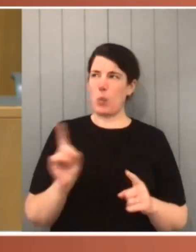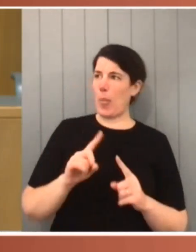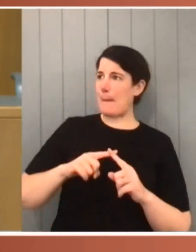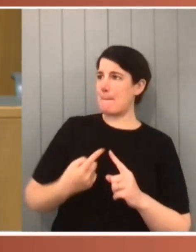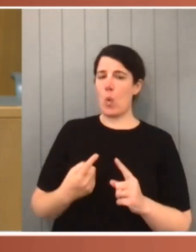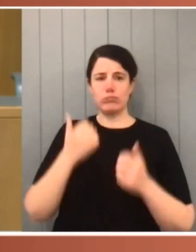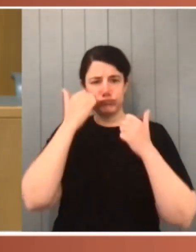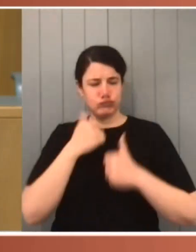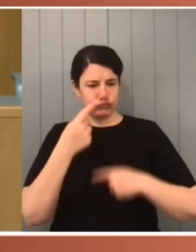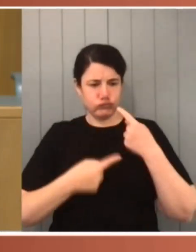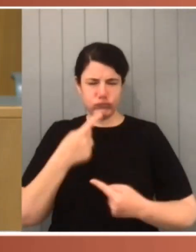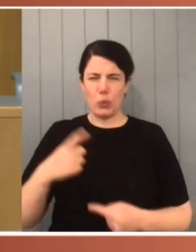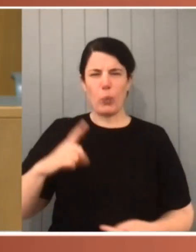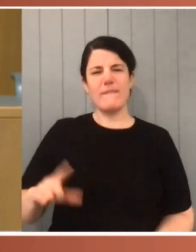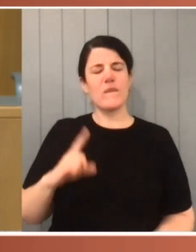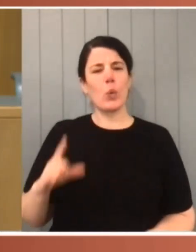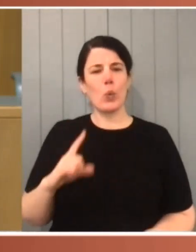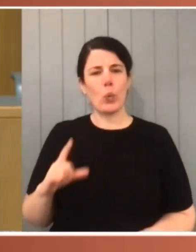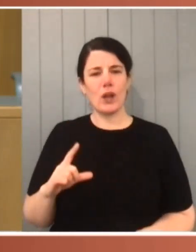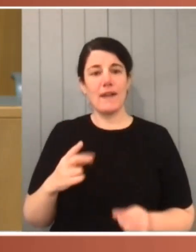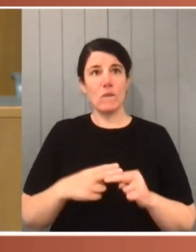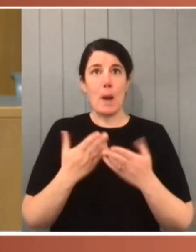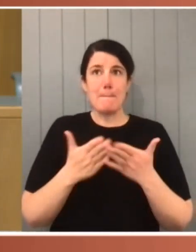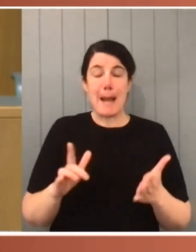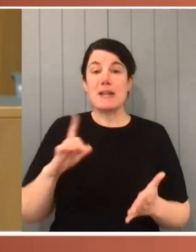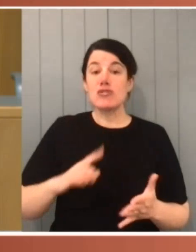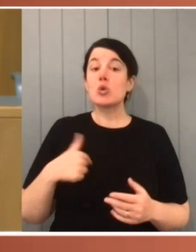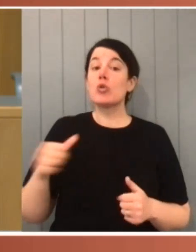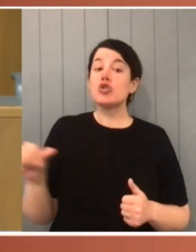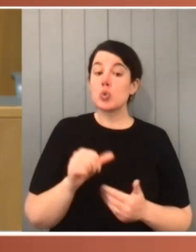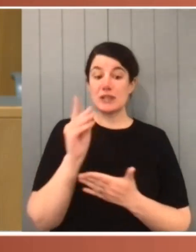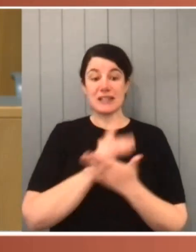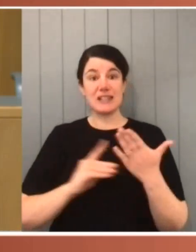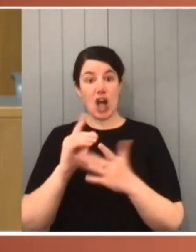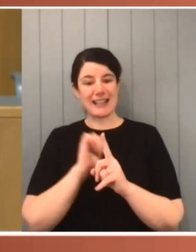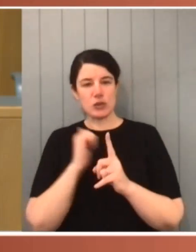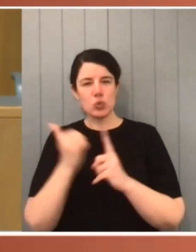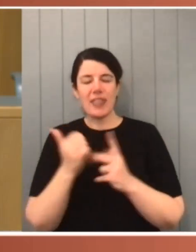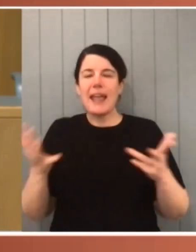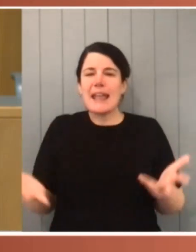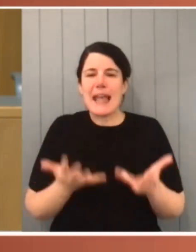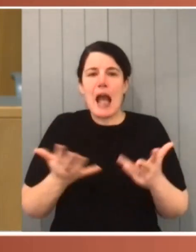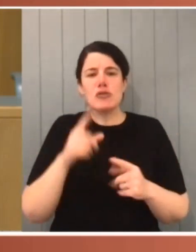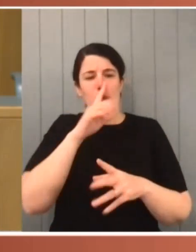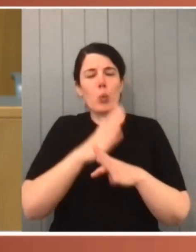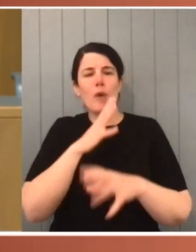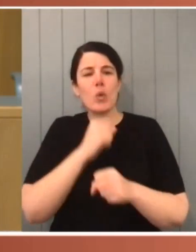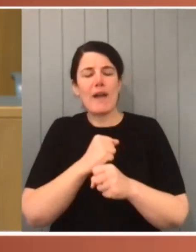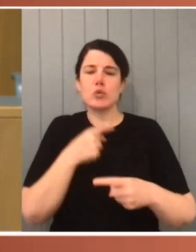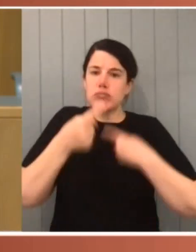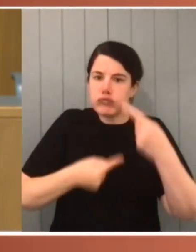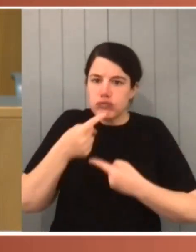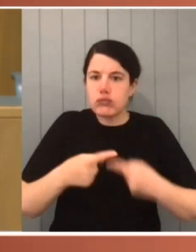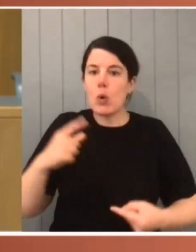their policies in terms of public reason. So we should try to design institutions in a way that encourages them to do so. And this is what leads